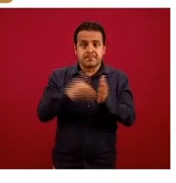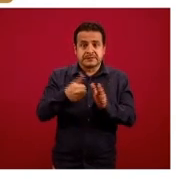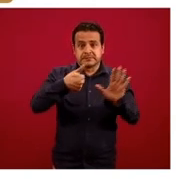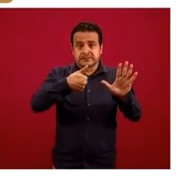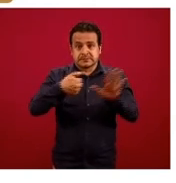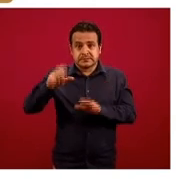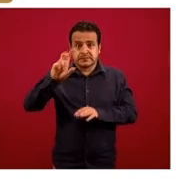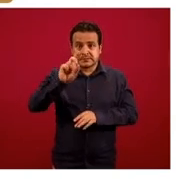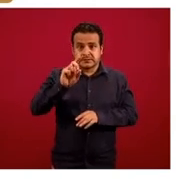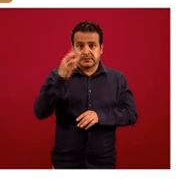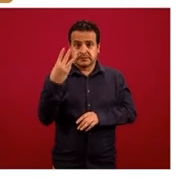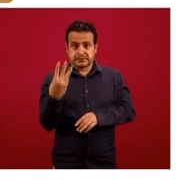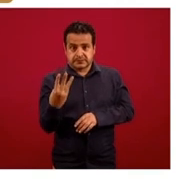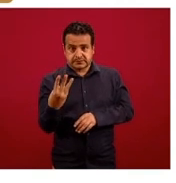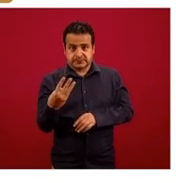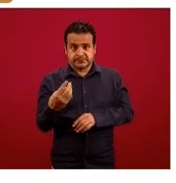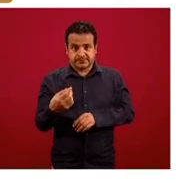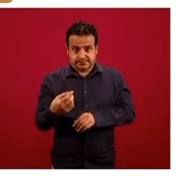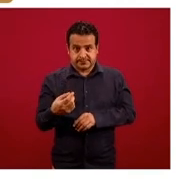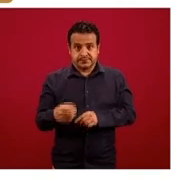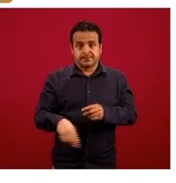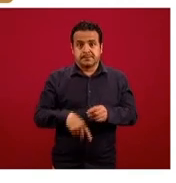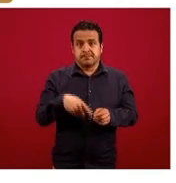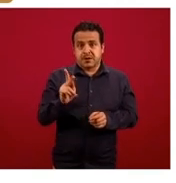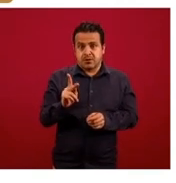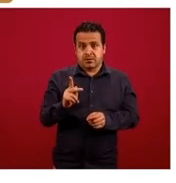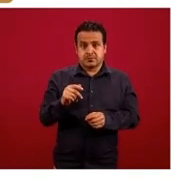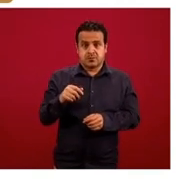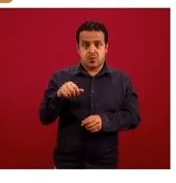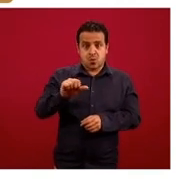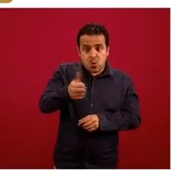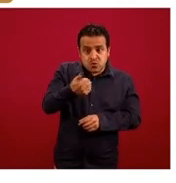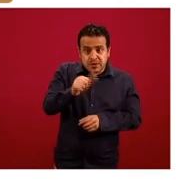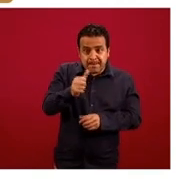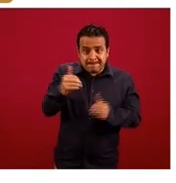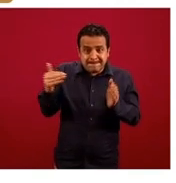cumulative confirmed cases are